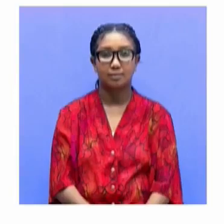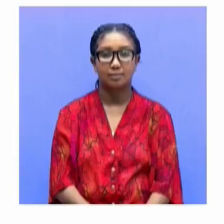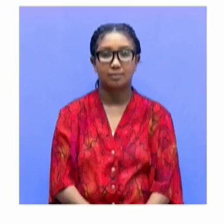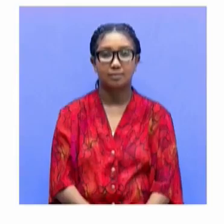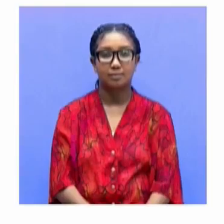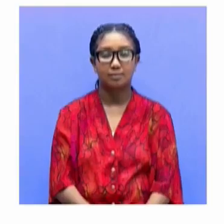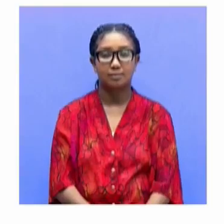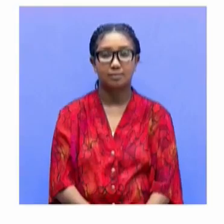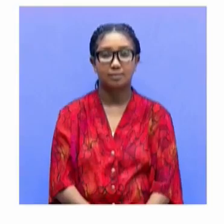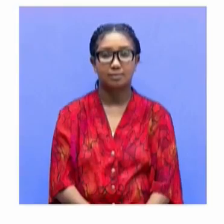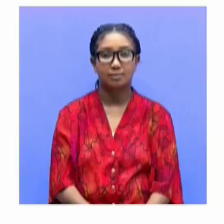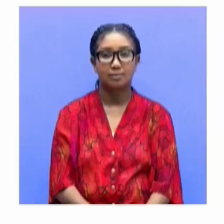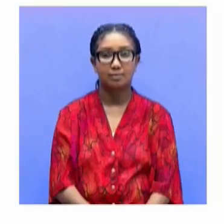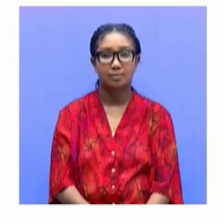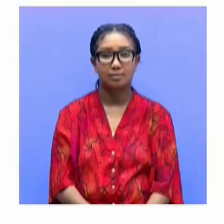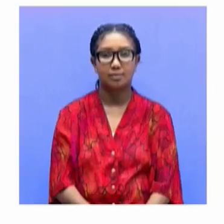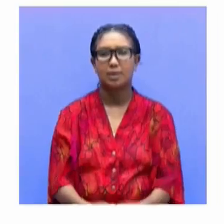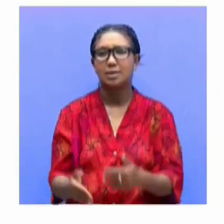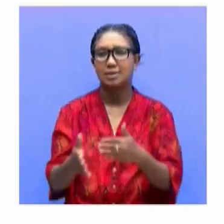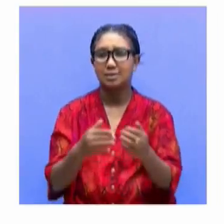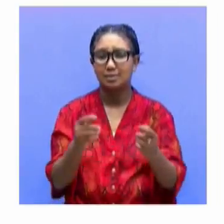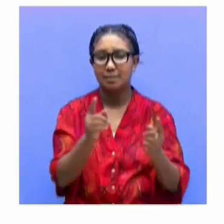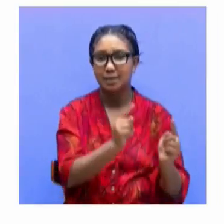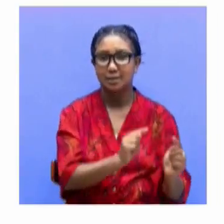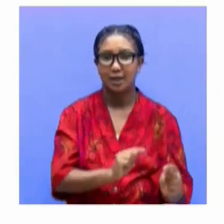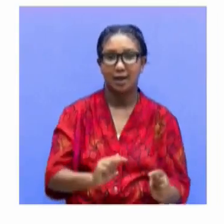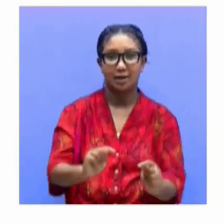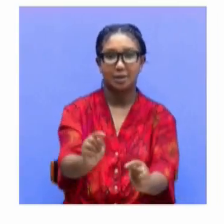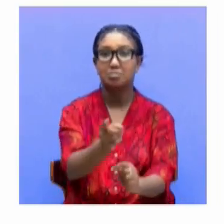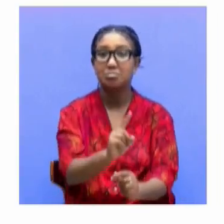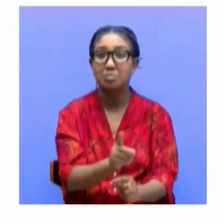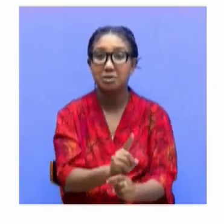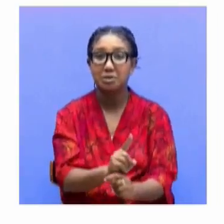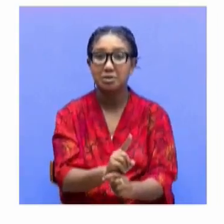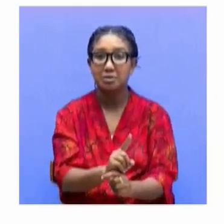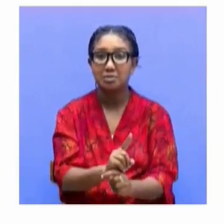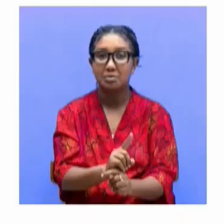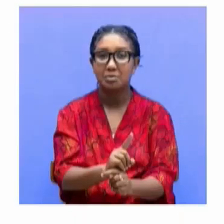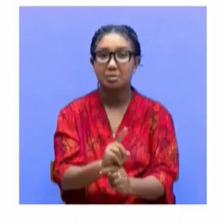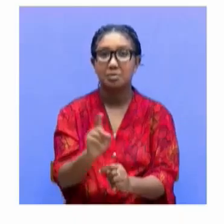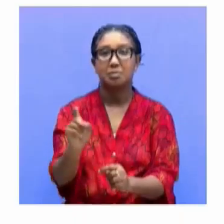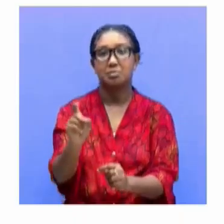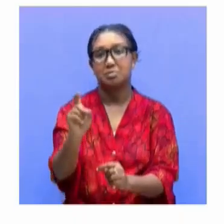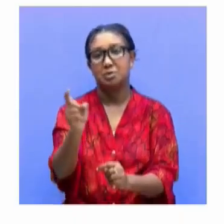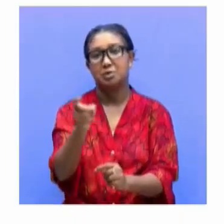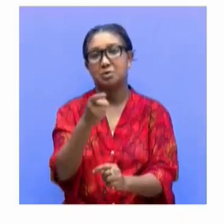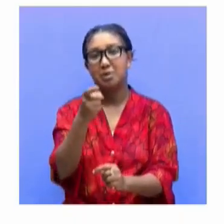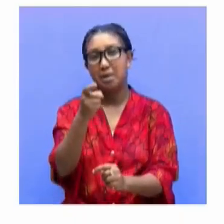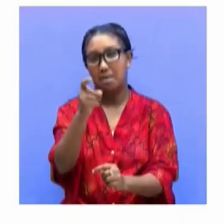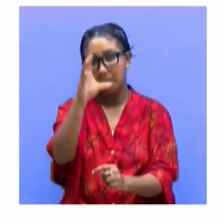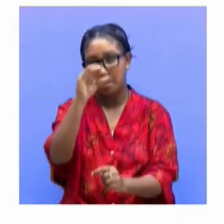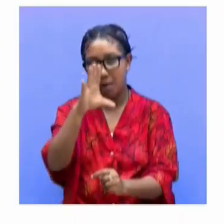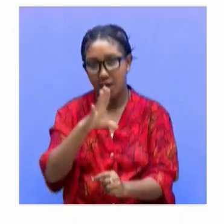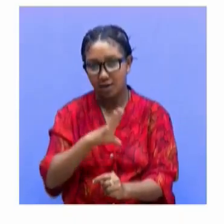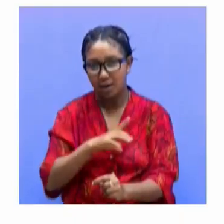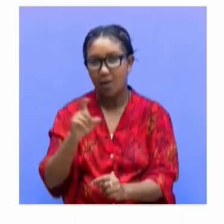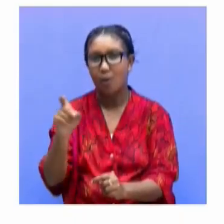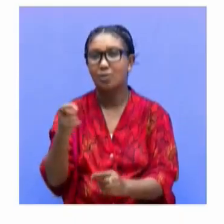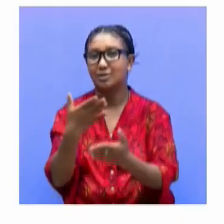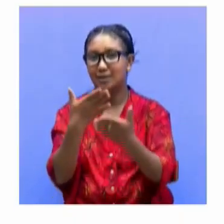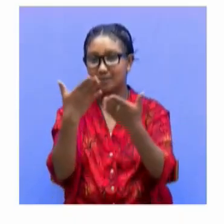the technique, the simple technique, what is that? Somebody or